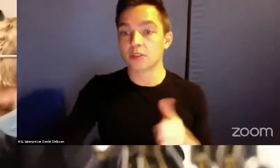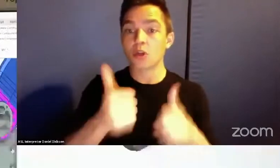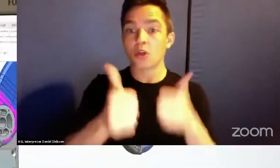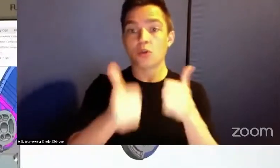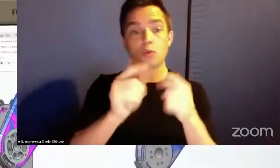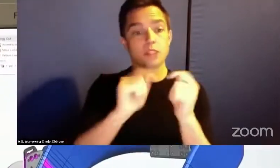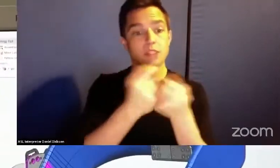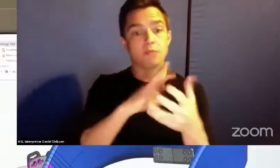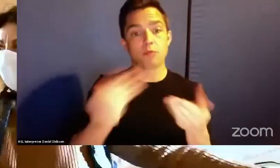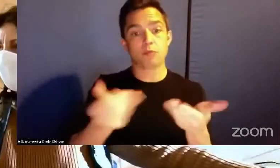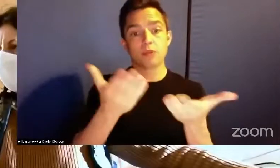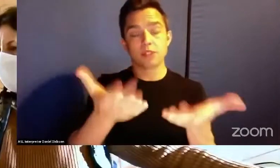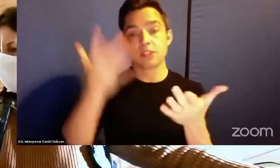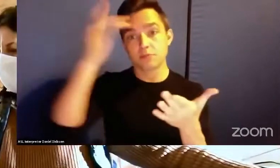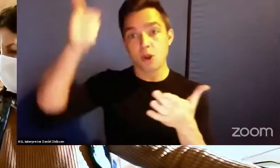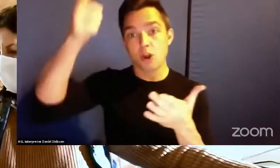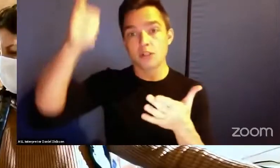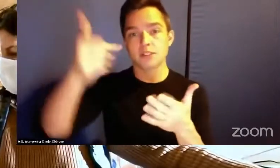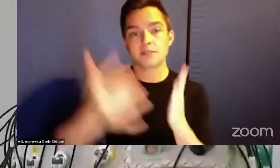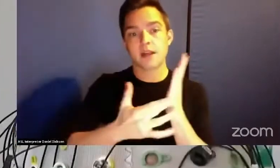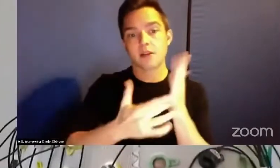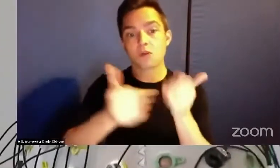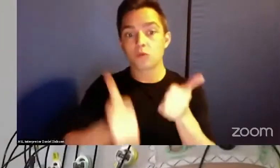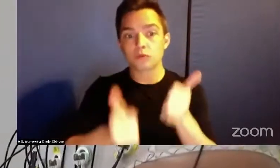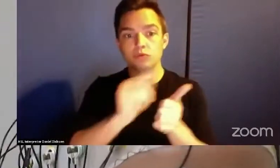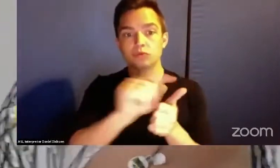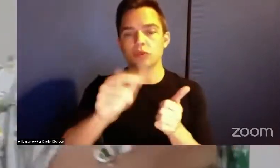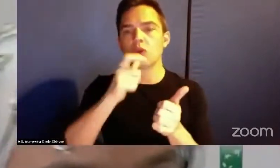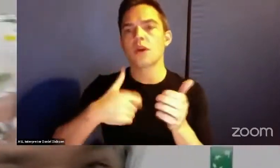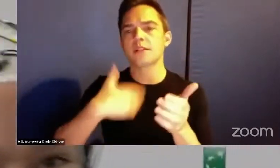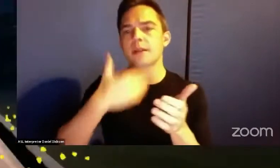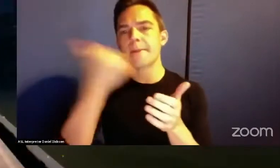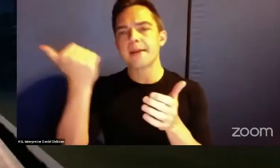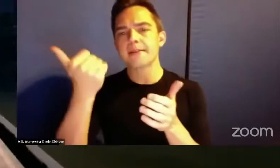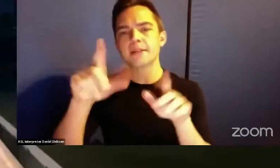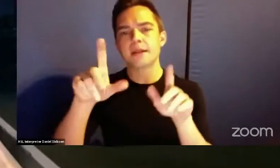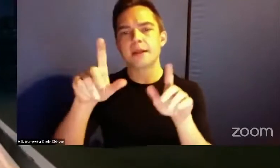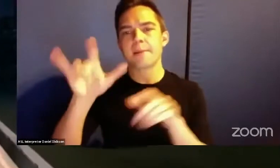technology? And who has the best pilot?